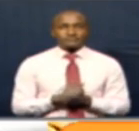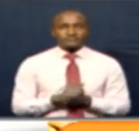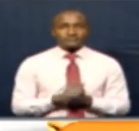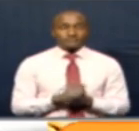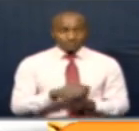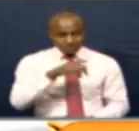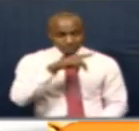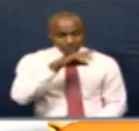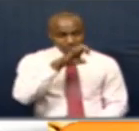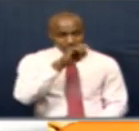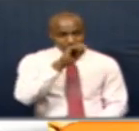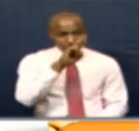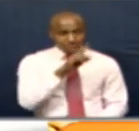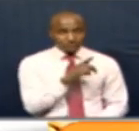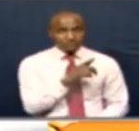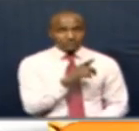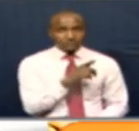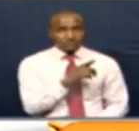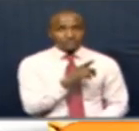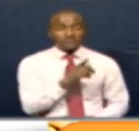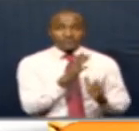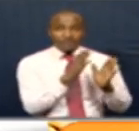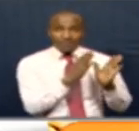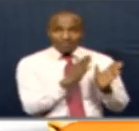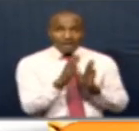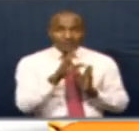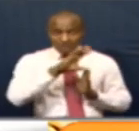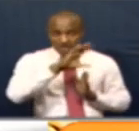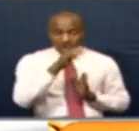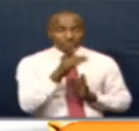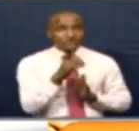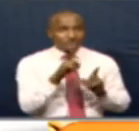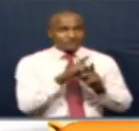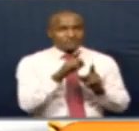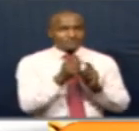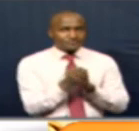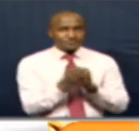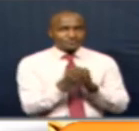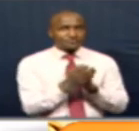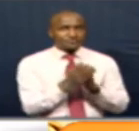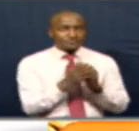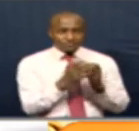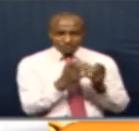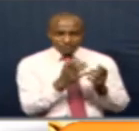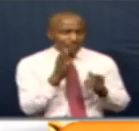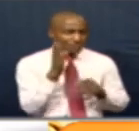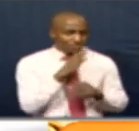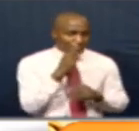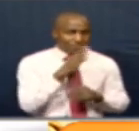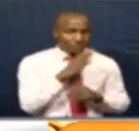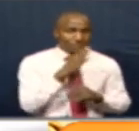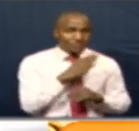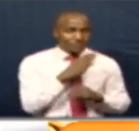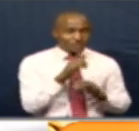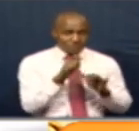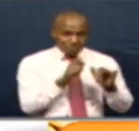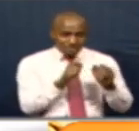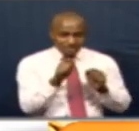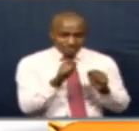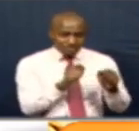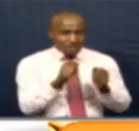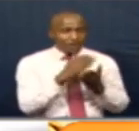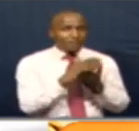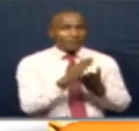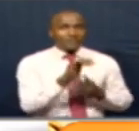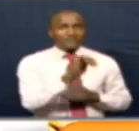Peter, there are plans that the county has recently put in place in terms of dealing with solid waste management. Part of that